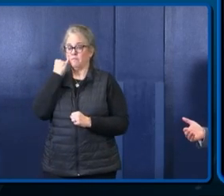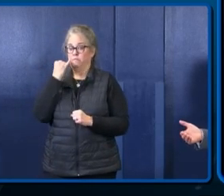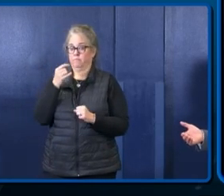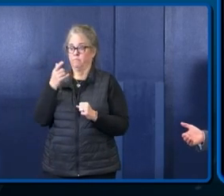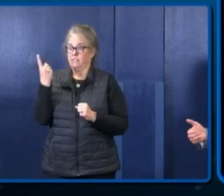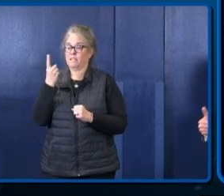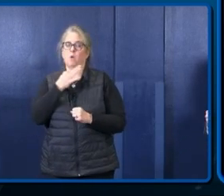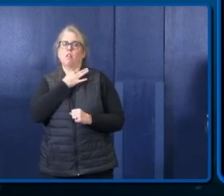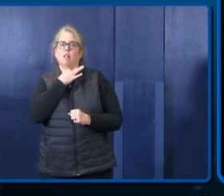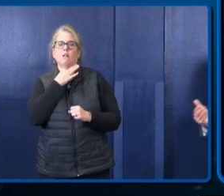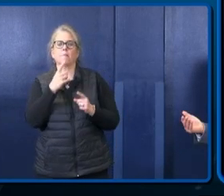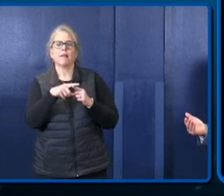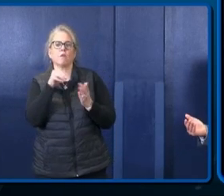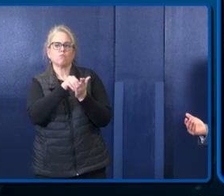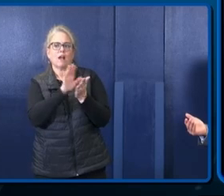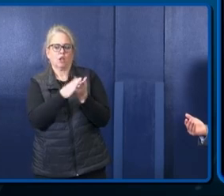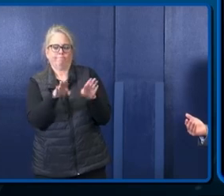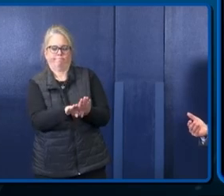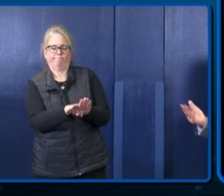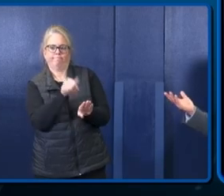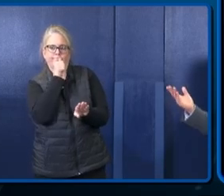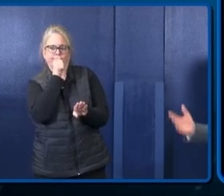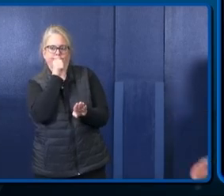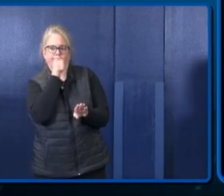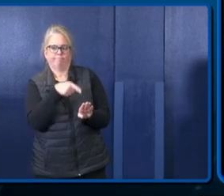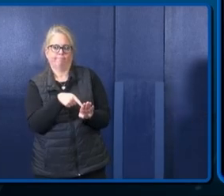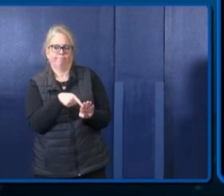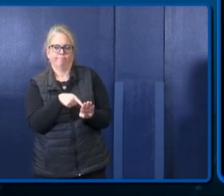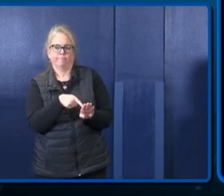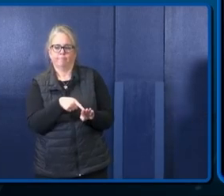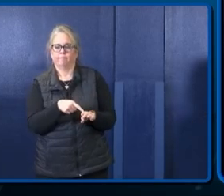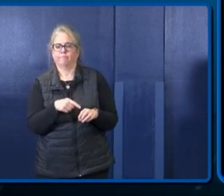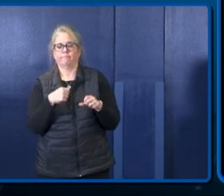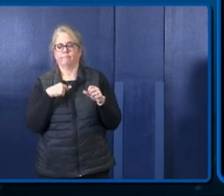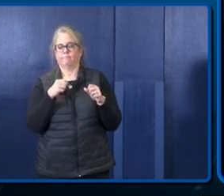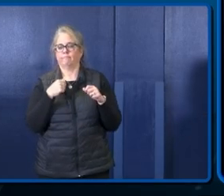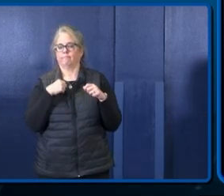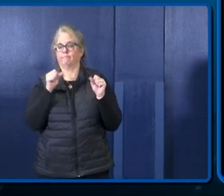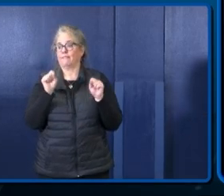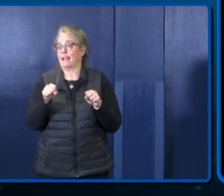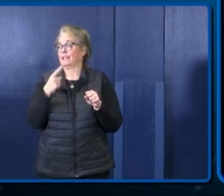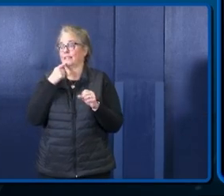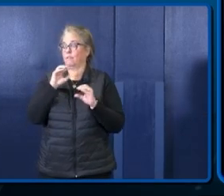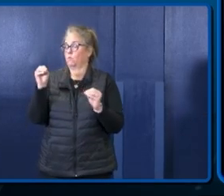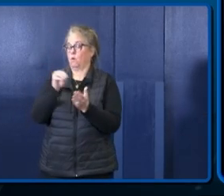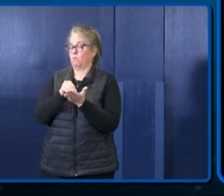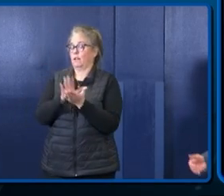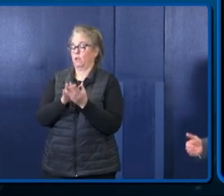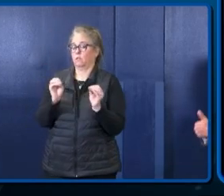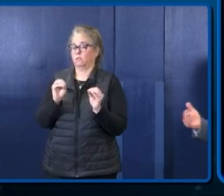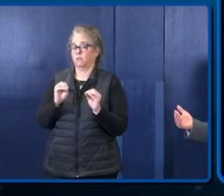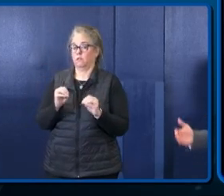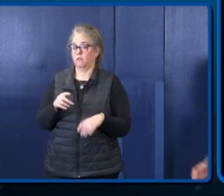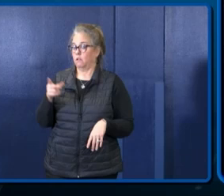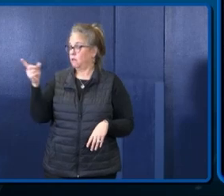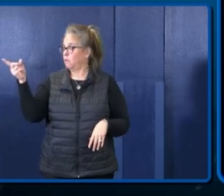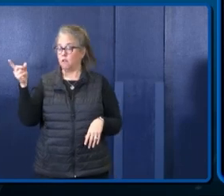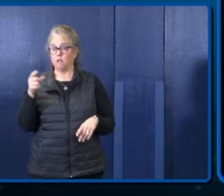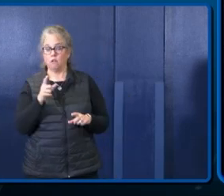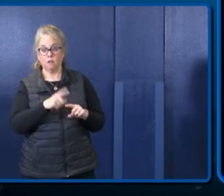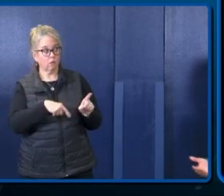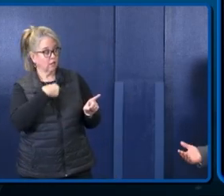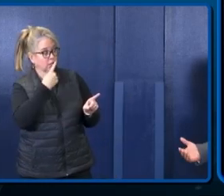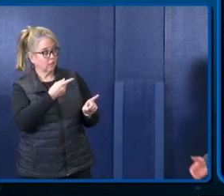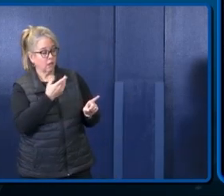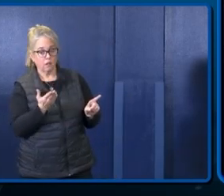be legally, no such record exists. And that's all I can say at this particular time. I can't say anything more than what I